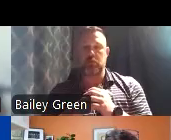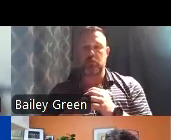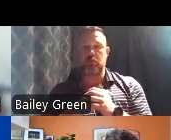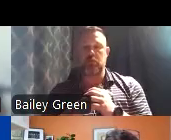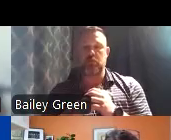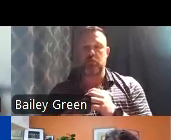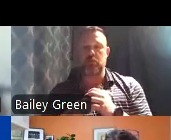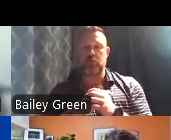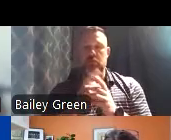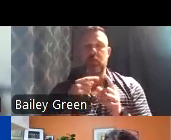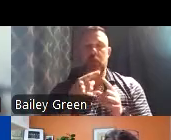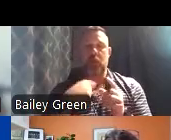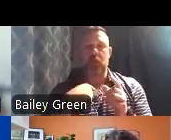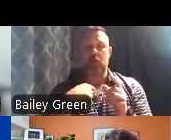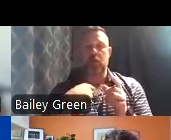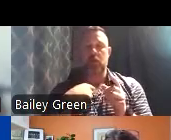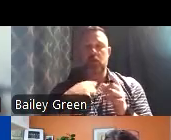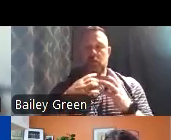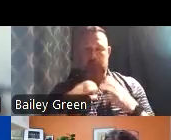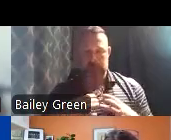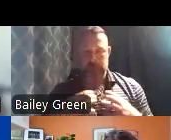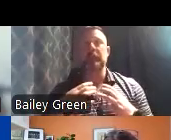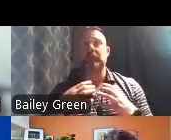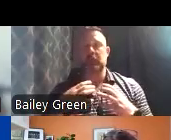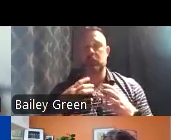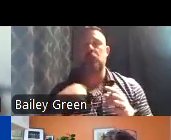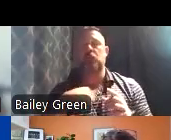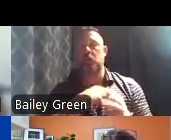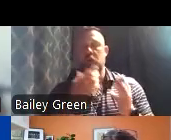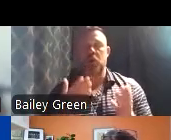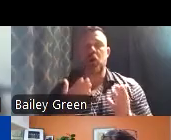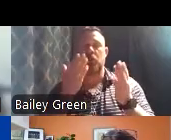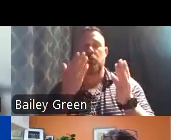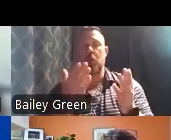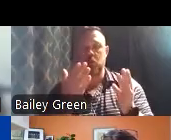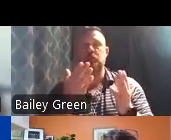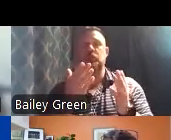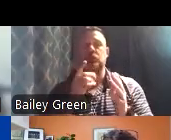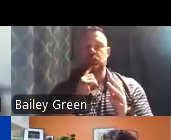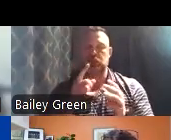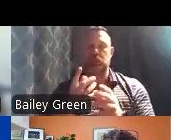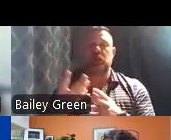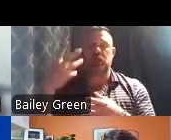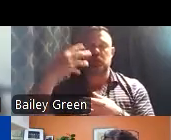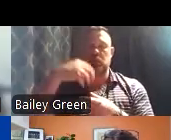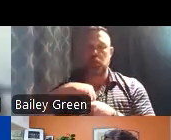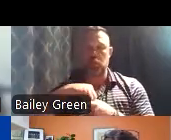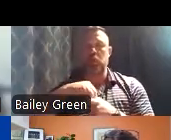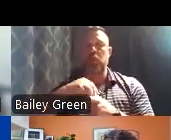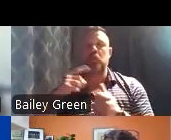our regards to our committee, we are proposing to make sure we include the